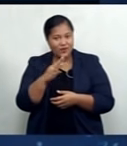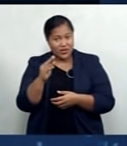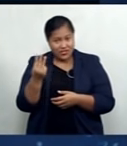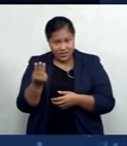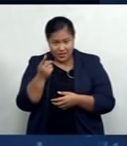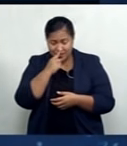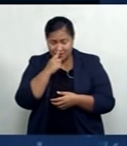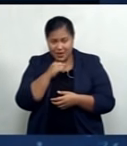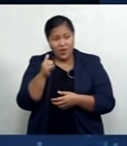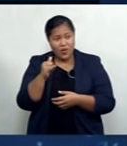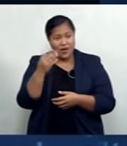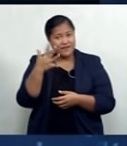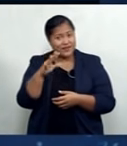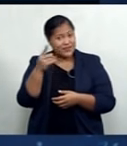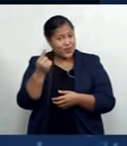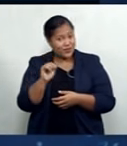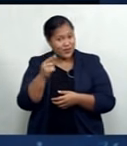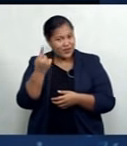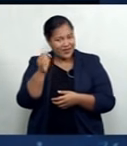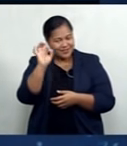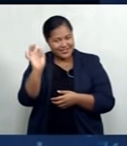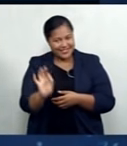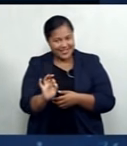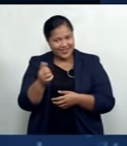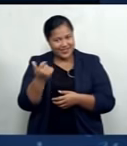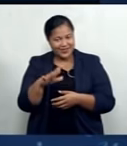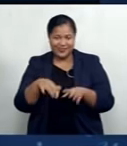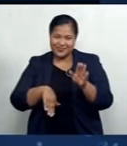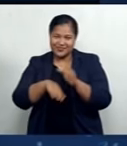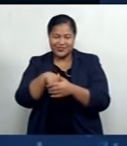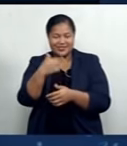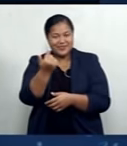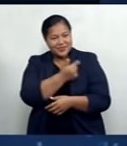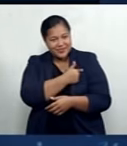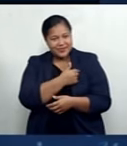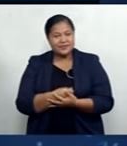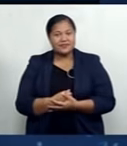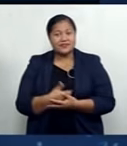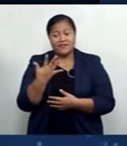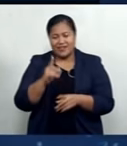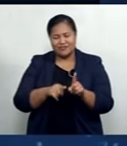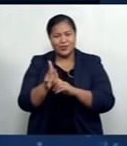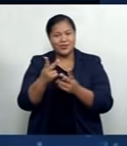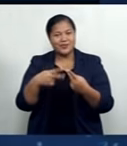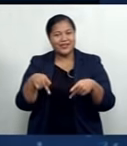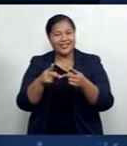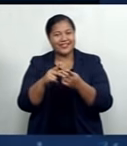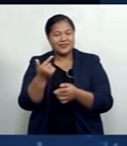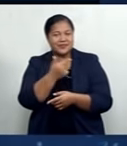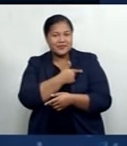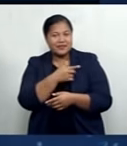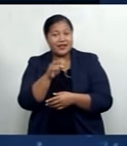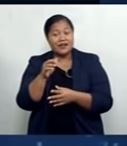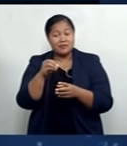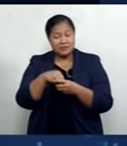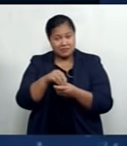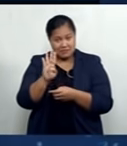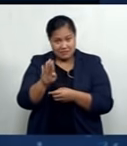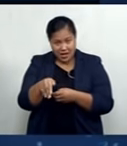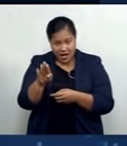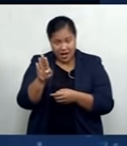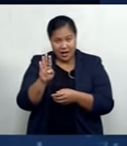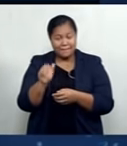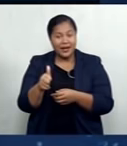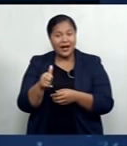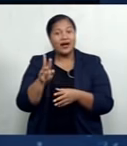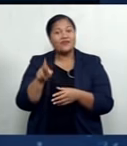299,943 people, or 51.1%, have been fully vaccinated. The 5 most vaccinated areas include Mba, Rewa, Nanunga